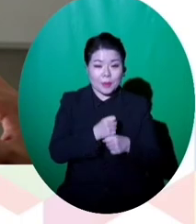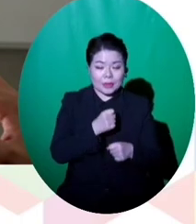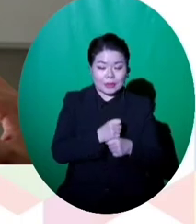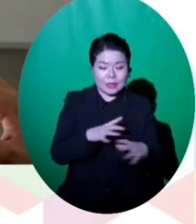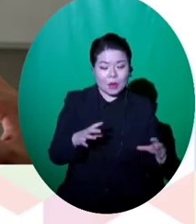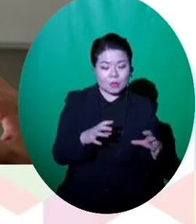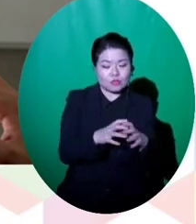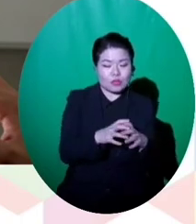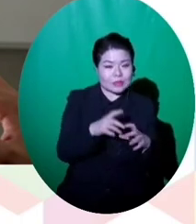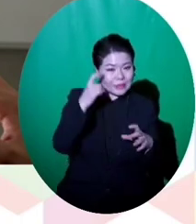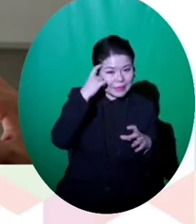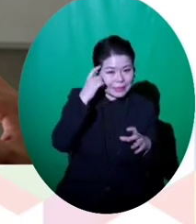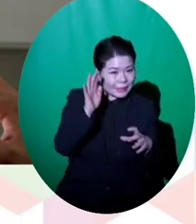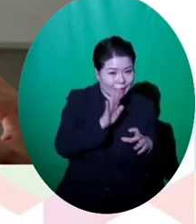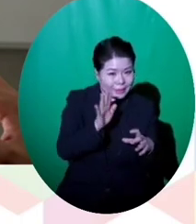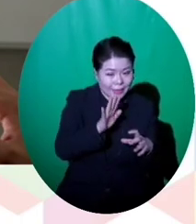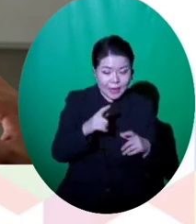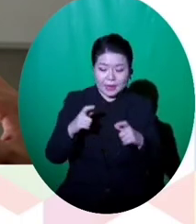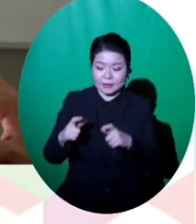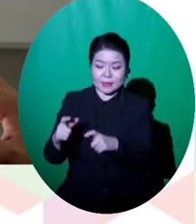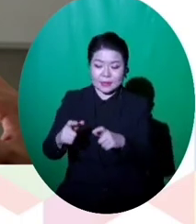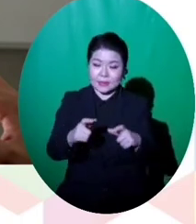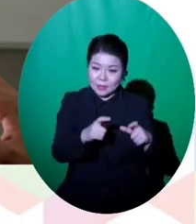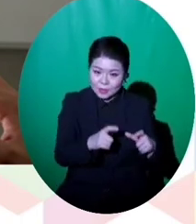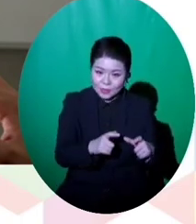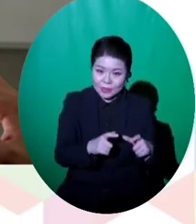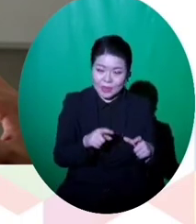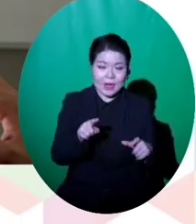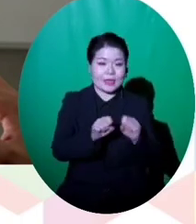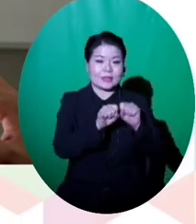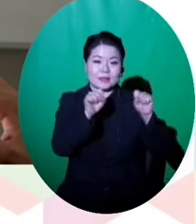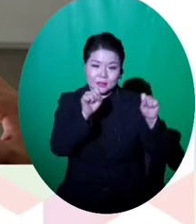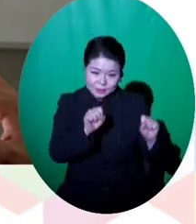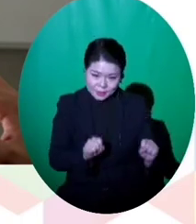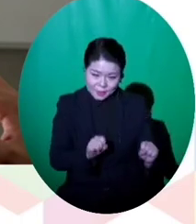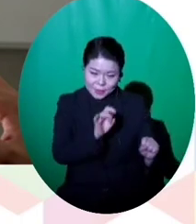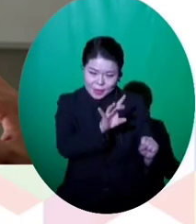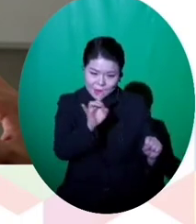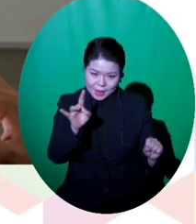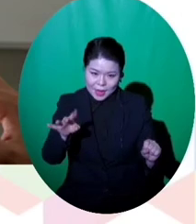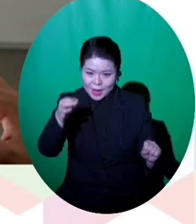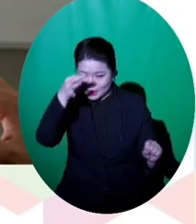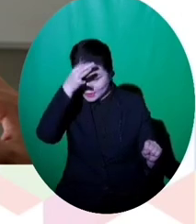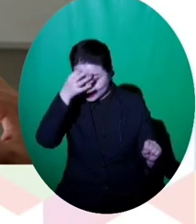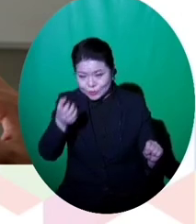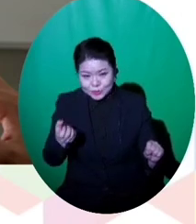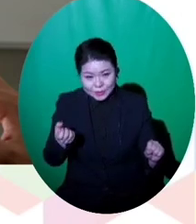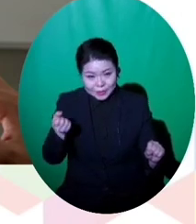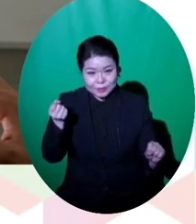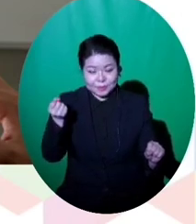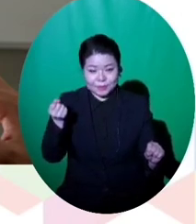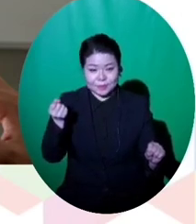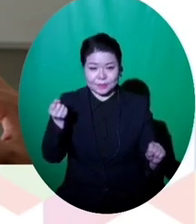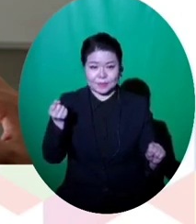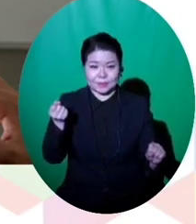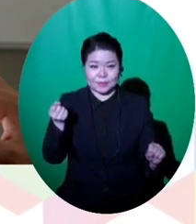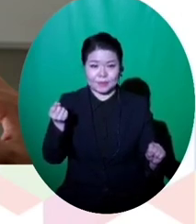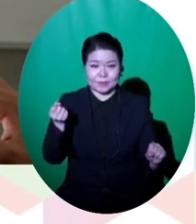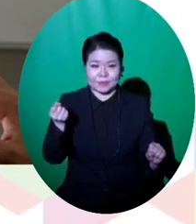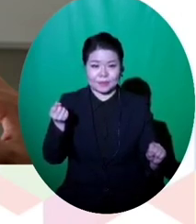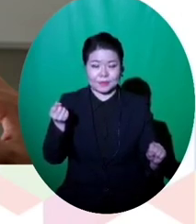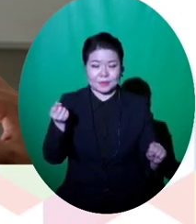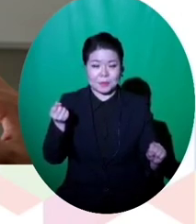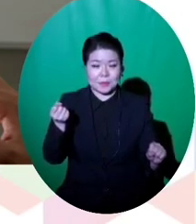and care as a form of technology. So inspired by, you know, the return to the nature,